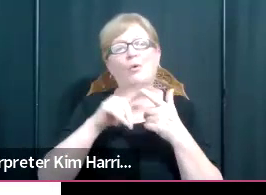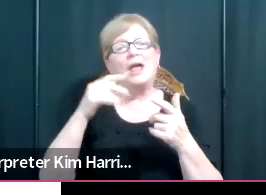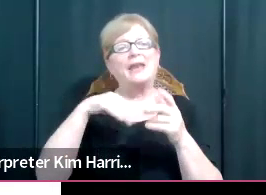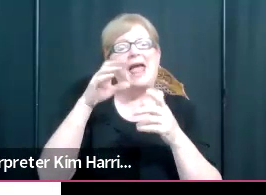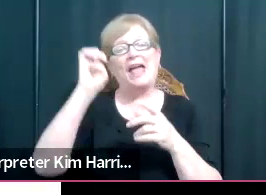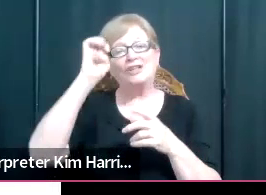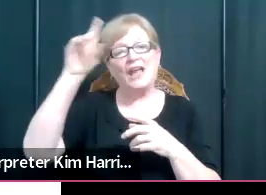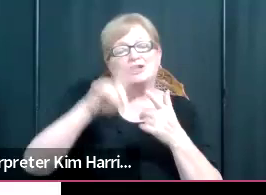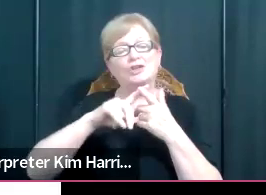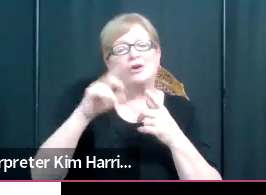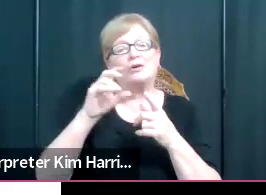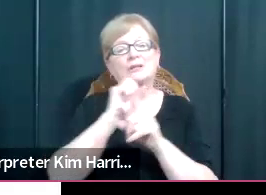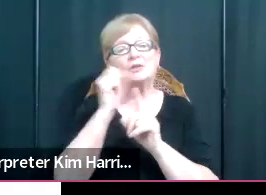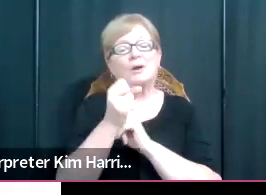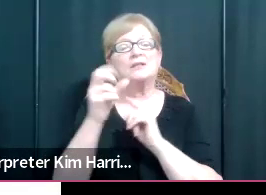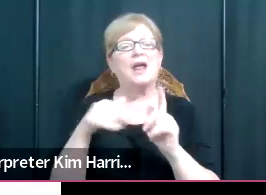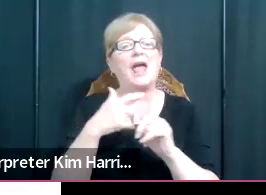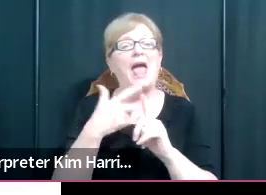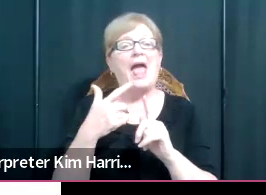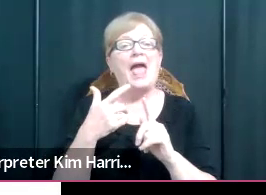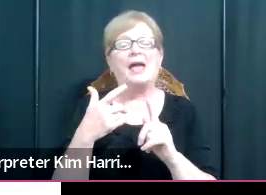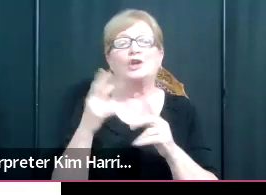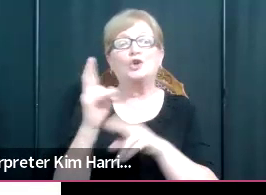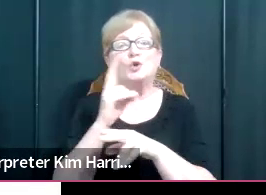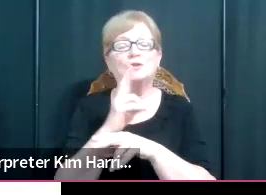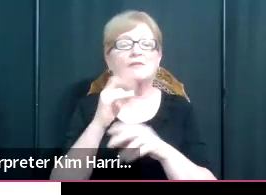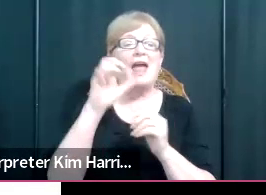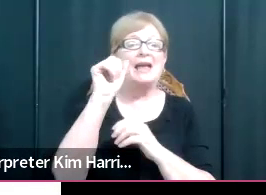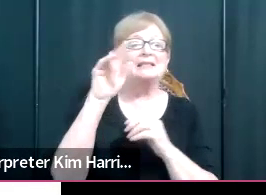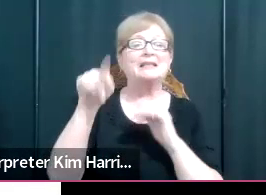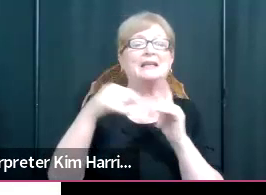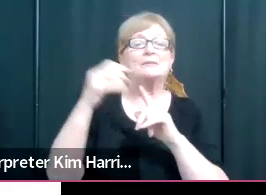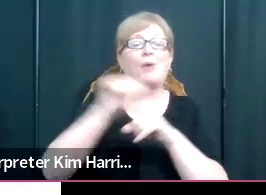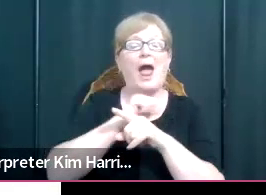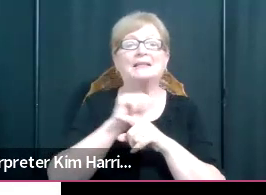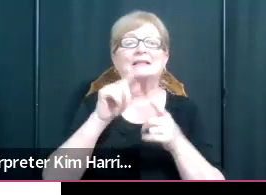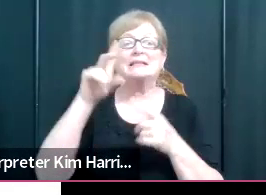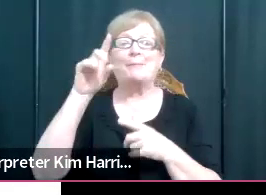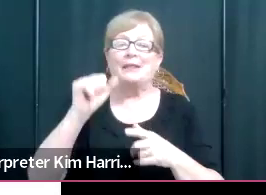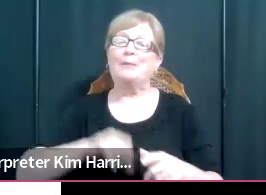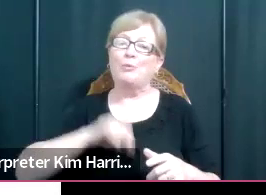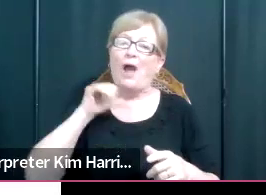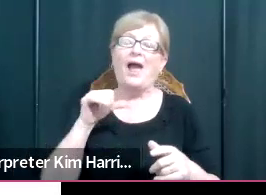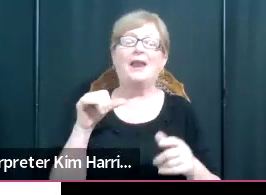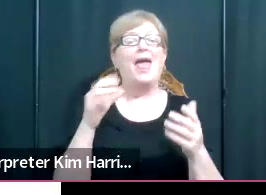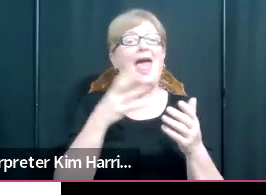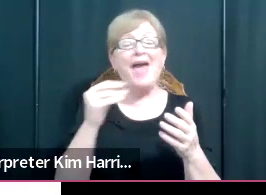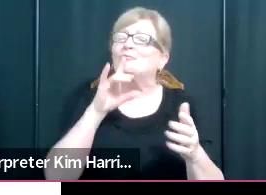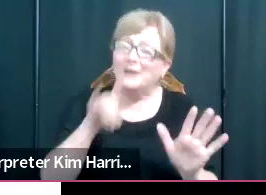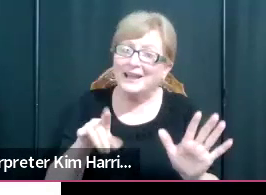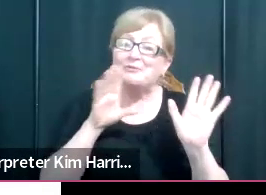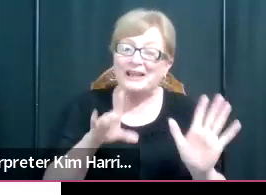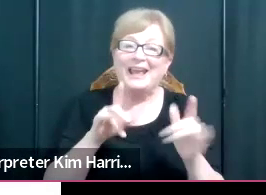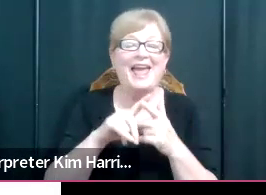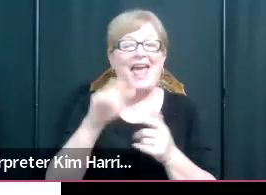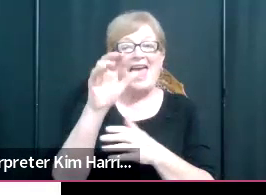settings. Consistent access to and use of AT is practicing disability pride, and really and truly